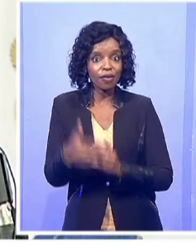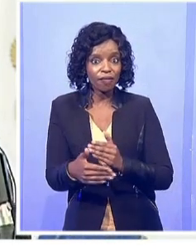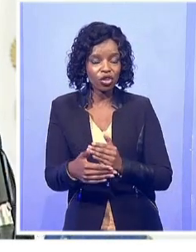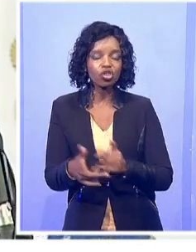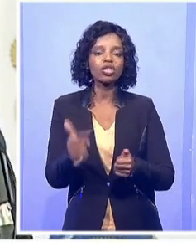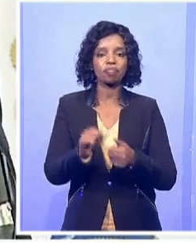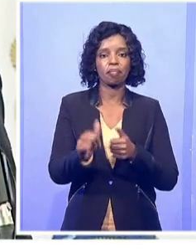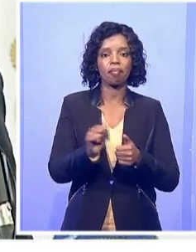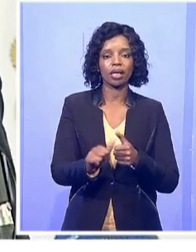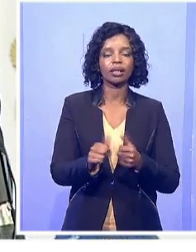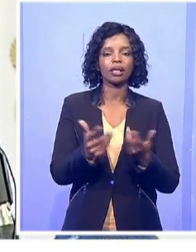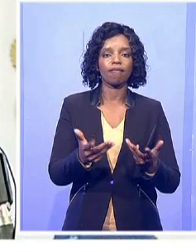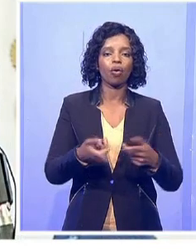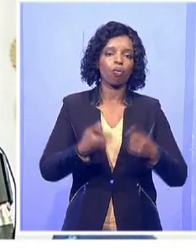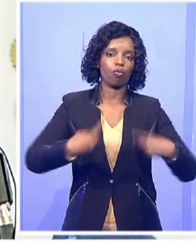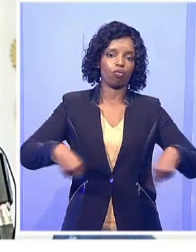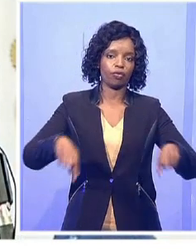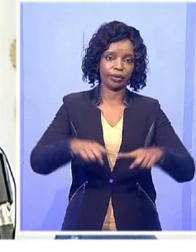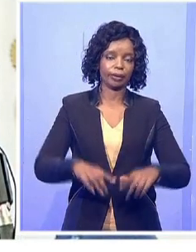We want to know